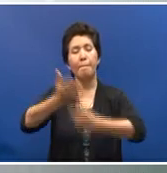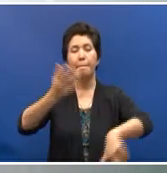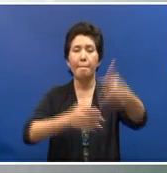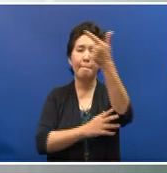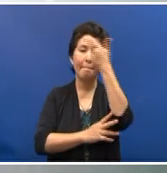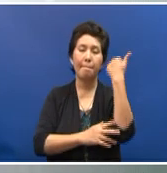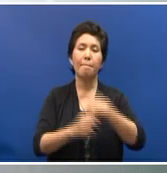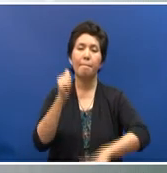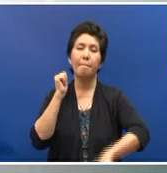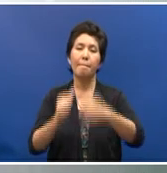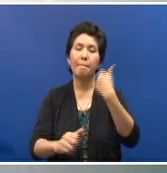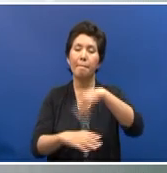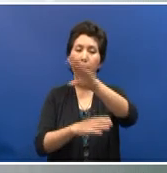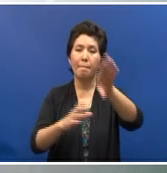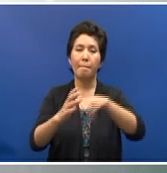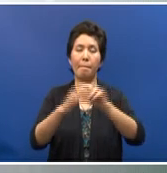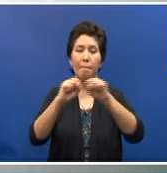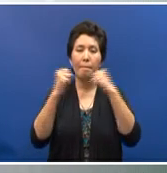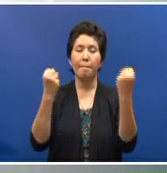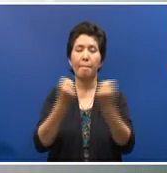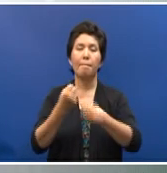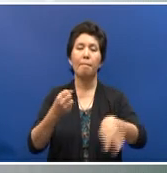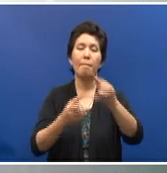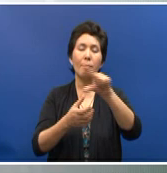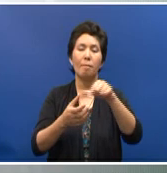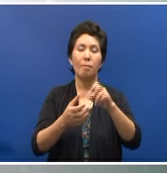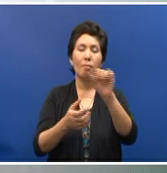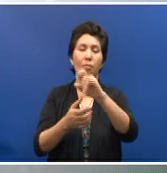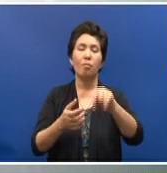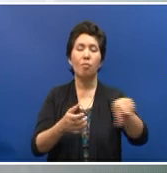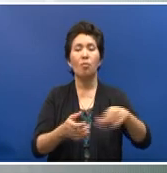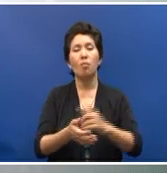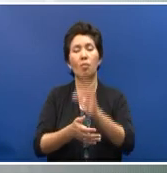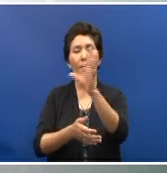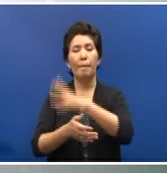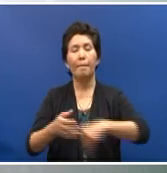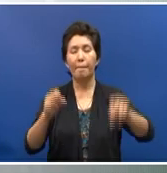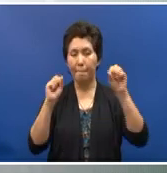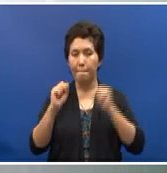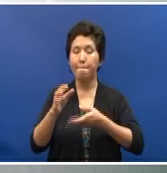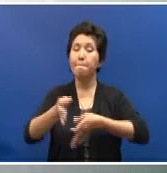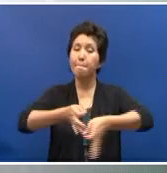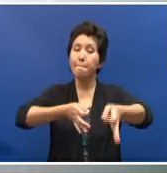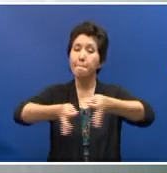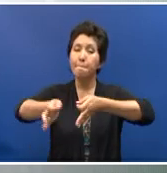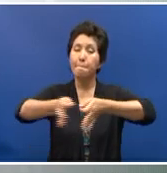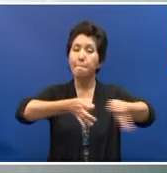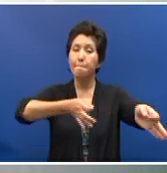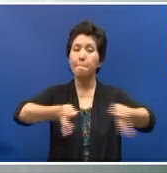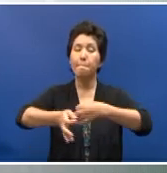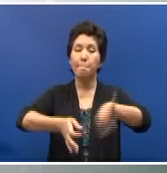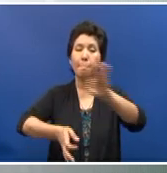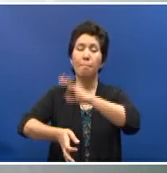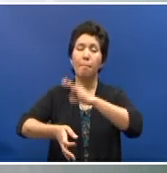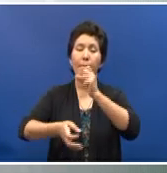factors which influence social inequalities. Okay, and then you need to be able to describe the various types